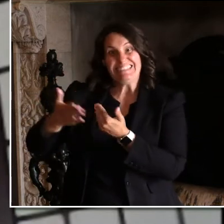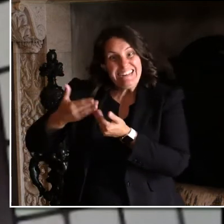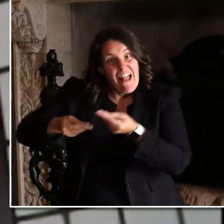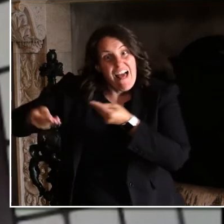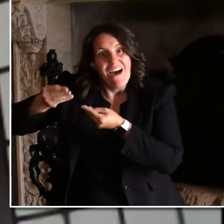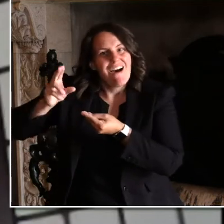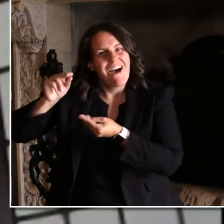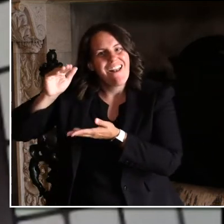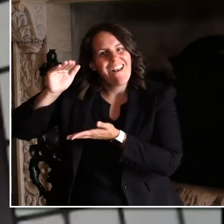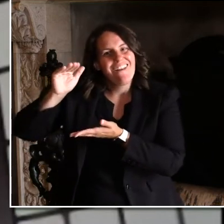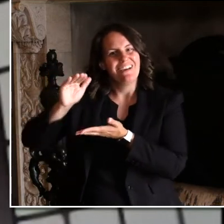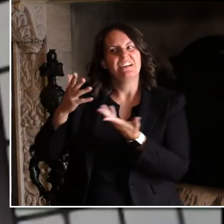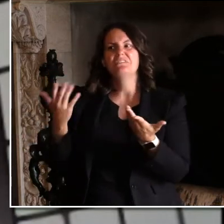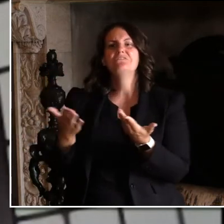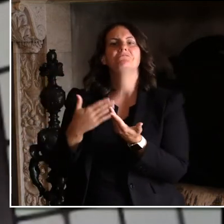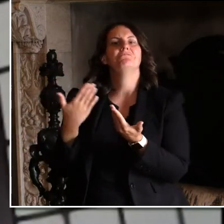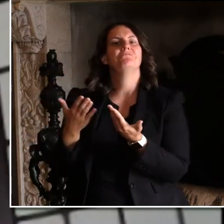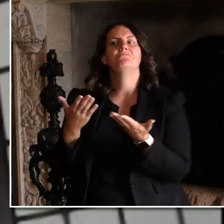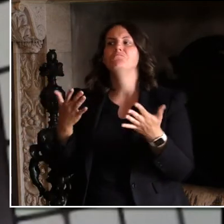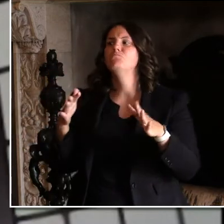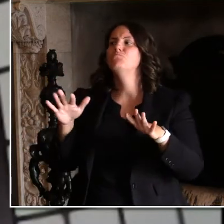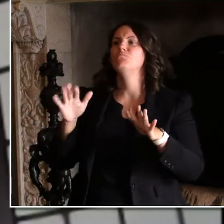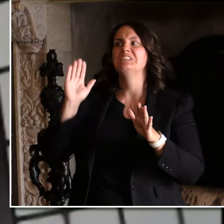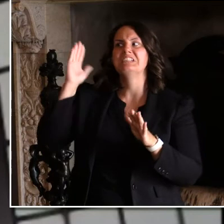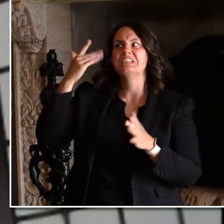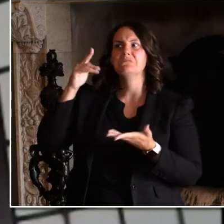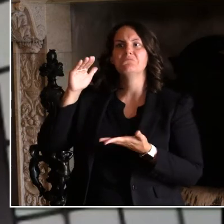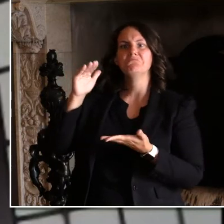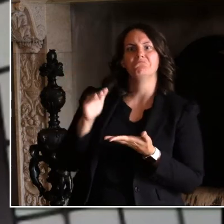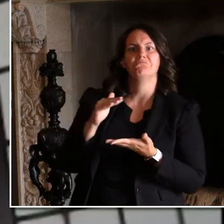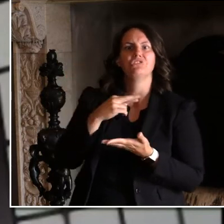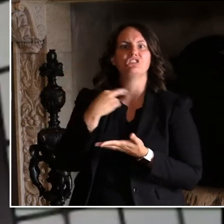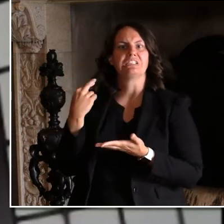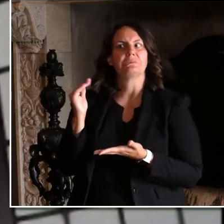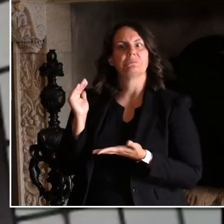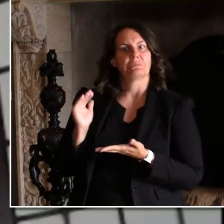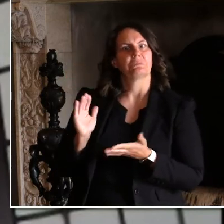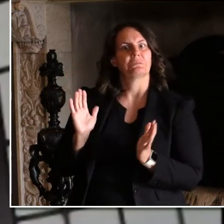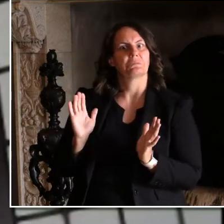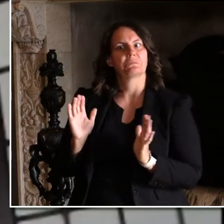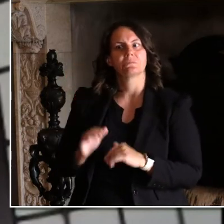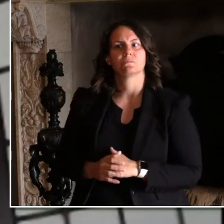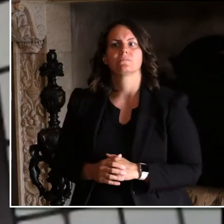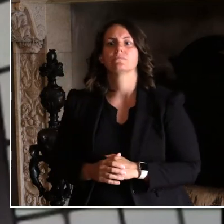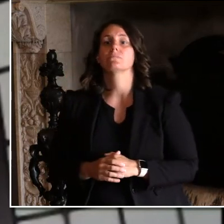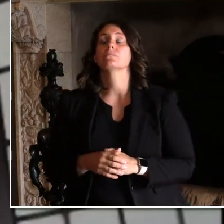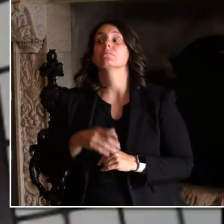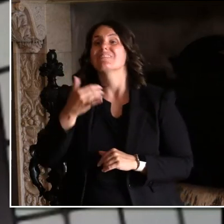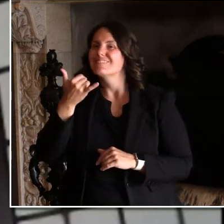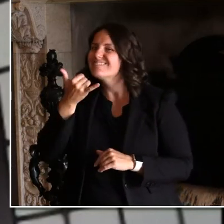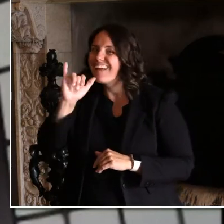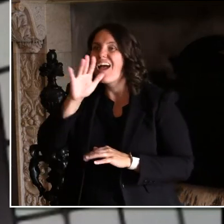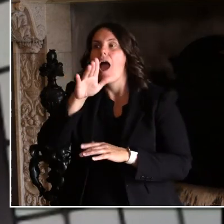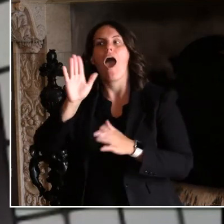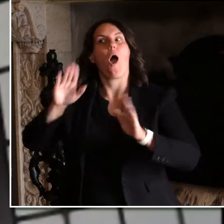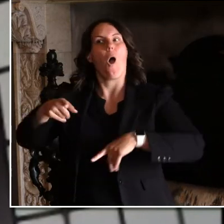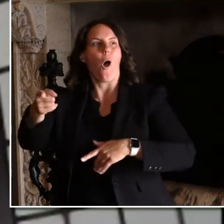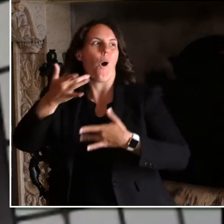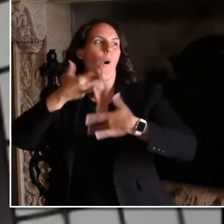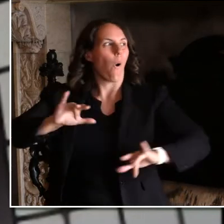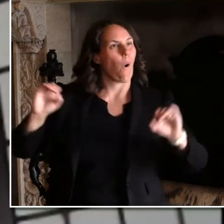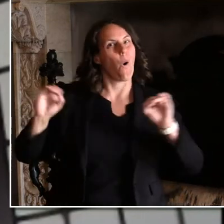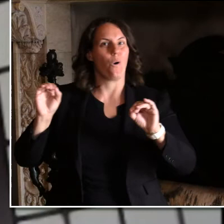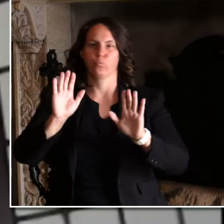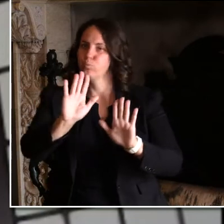or you can still be exposed. You can still certainly acquire COVID-19 through